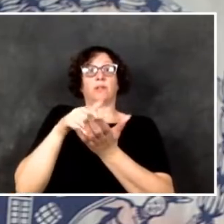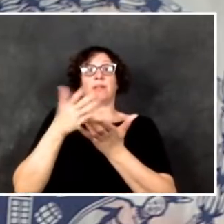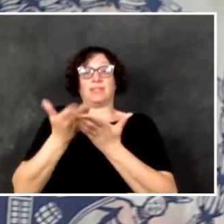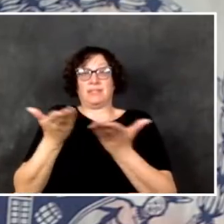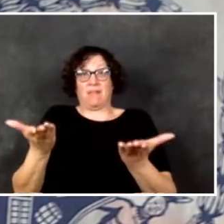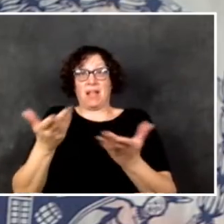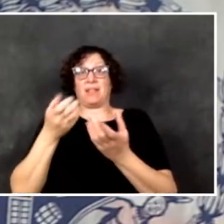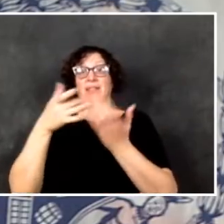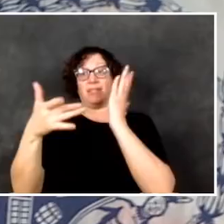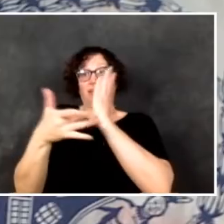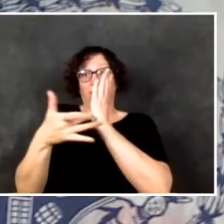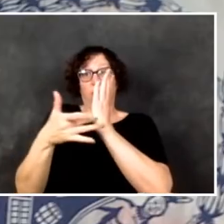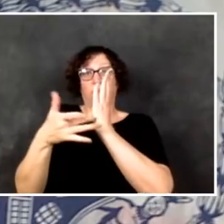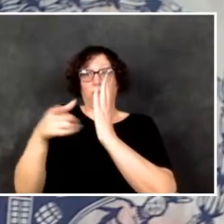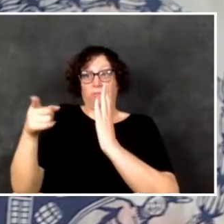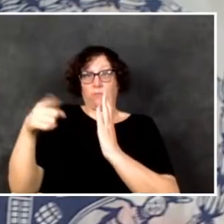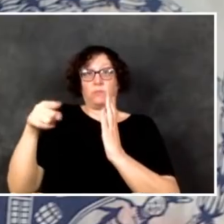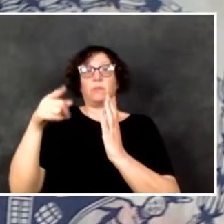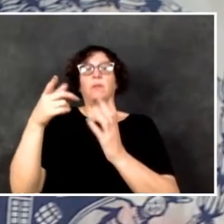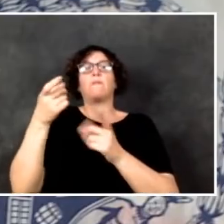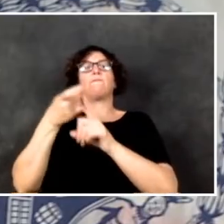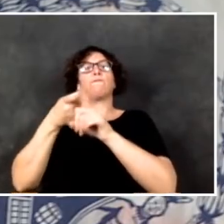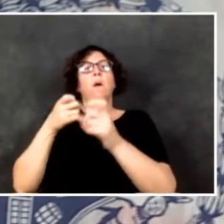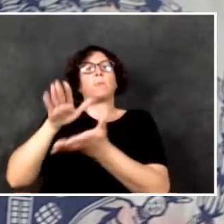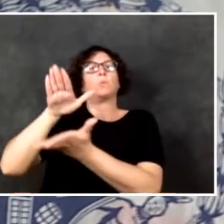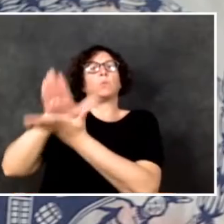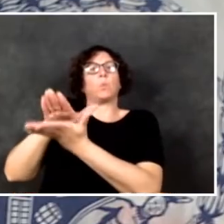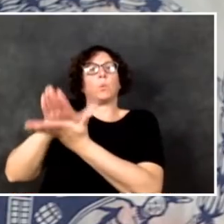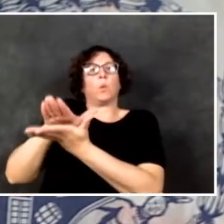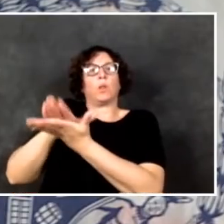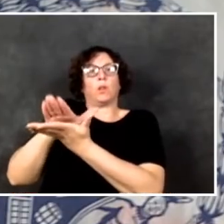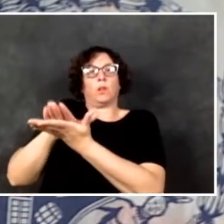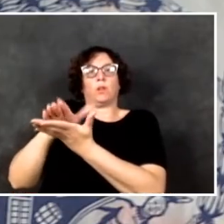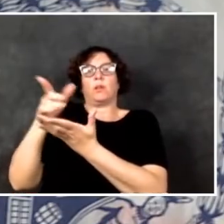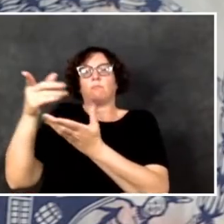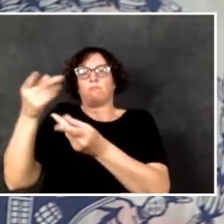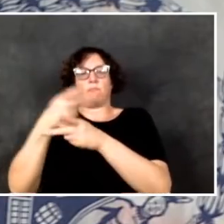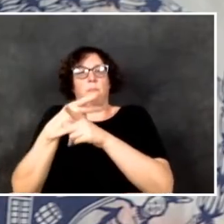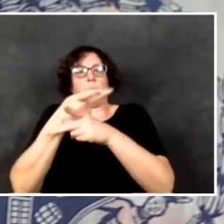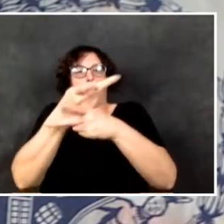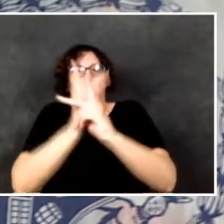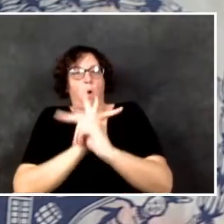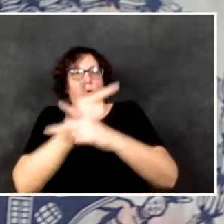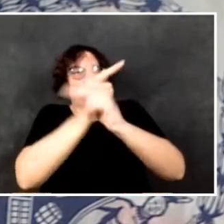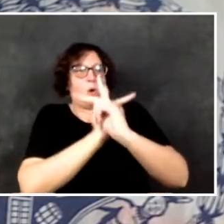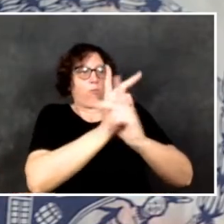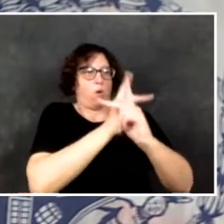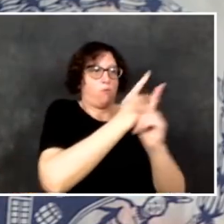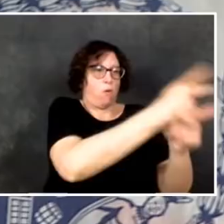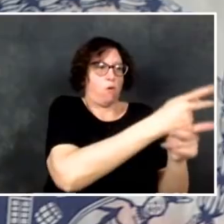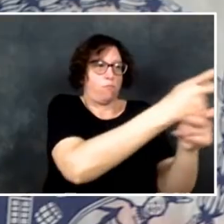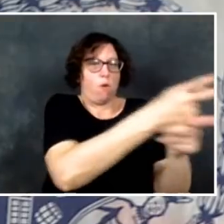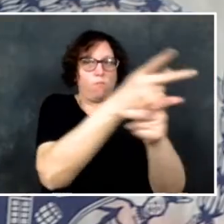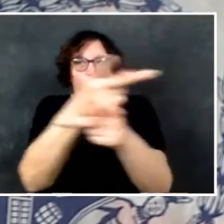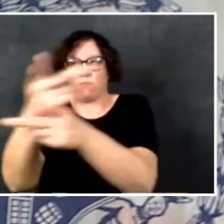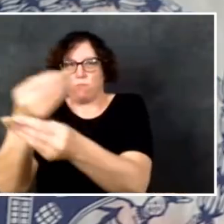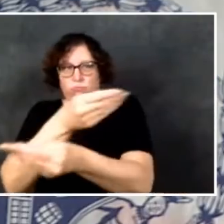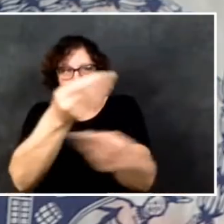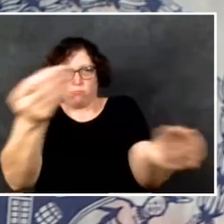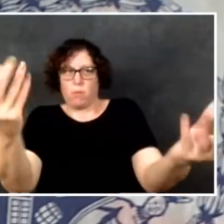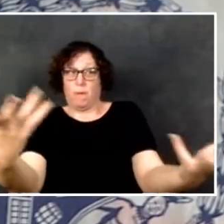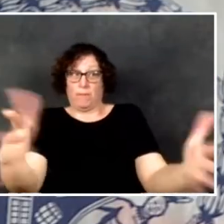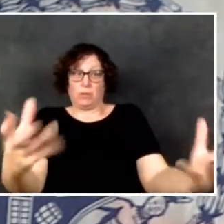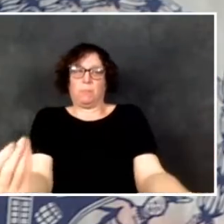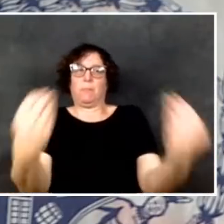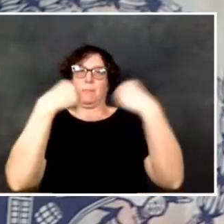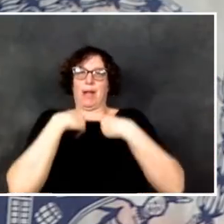school-based devices that have been distributed. We've also now shipped a little over 70,000 iPads